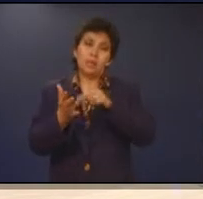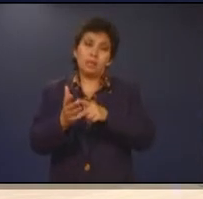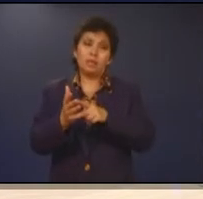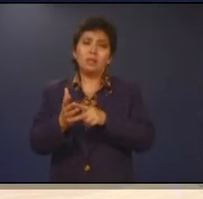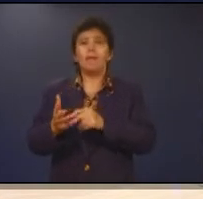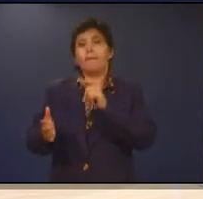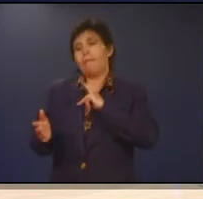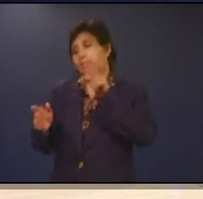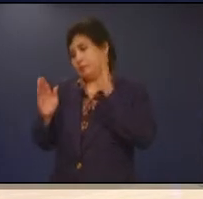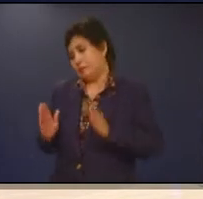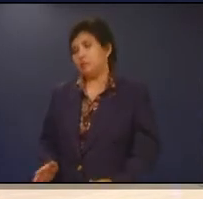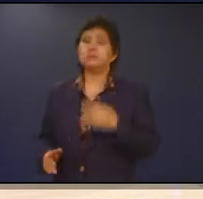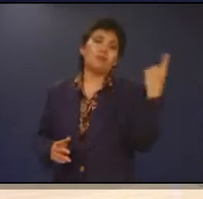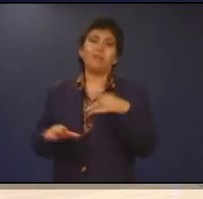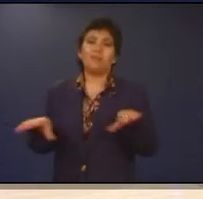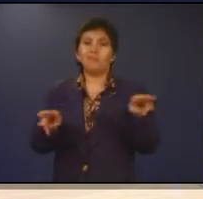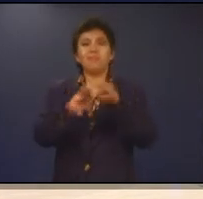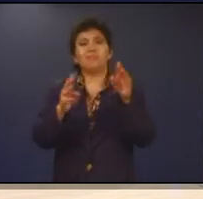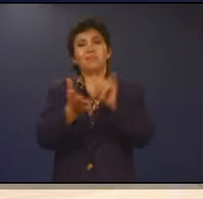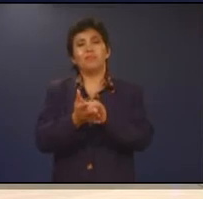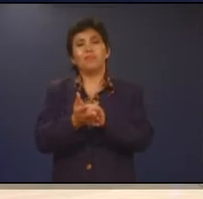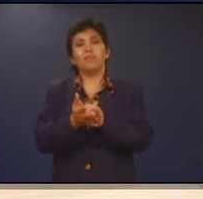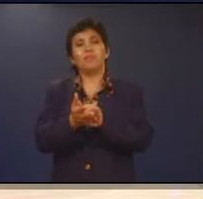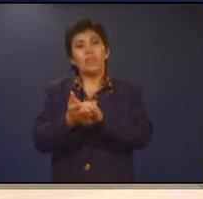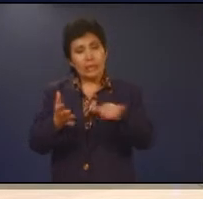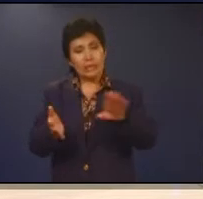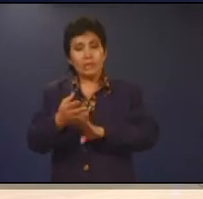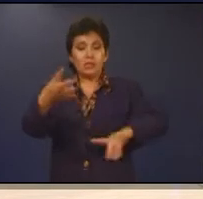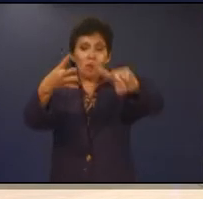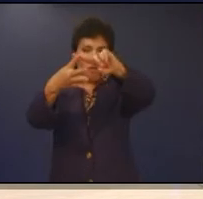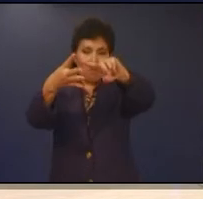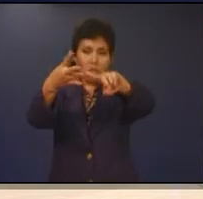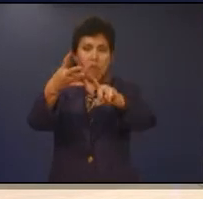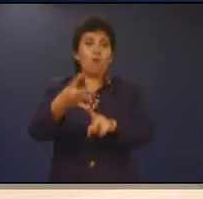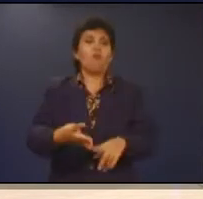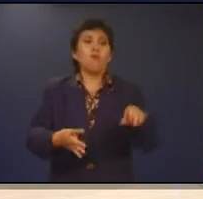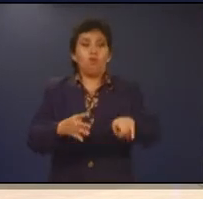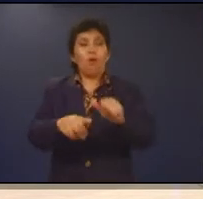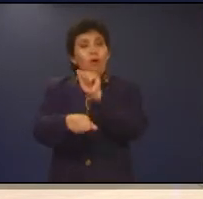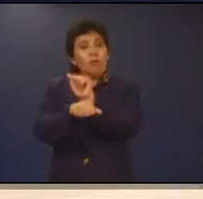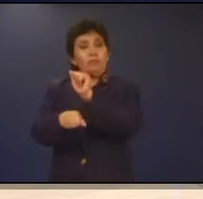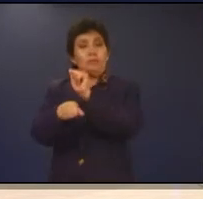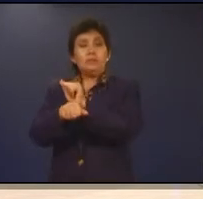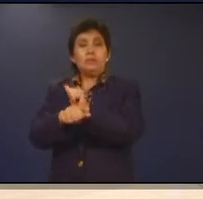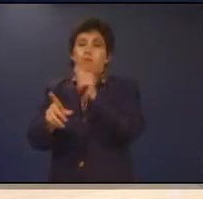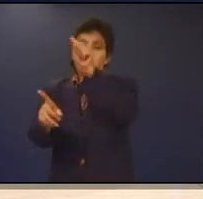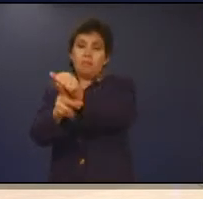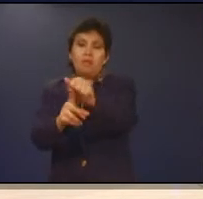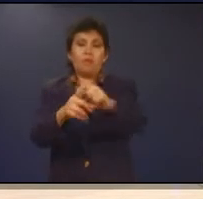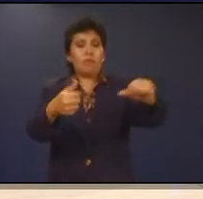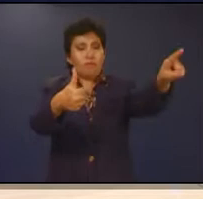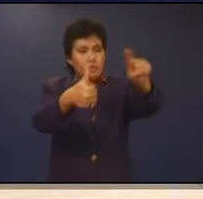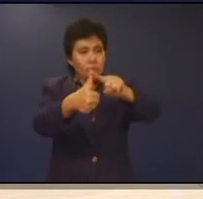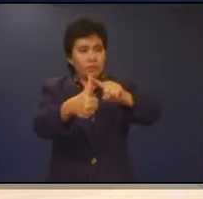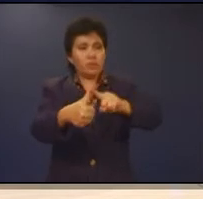meaning the person always does that. So it is for most of all of his tasks, we would blame